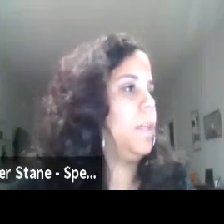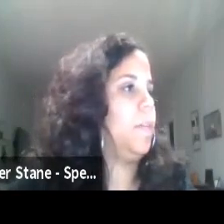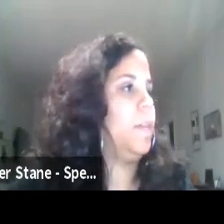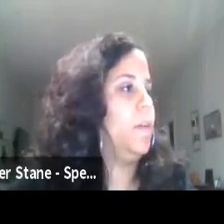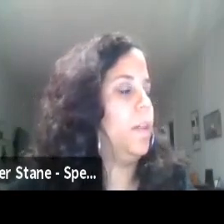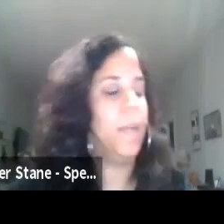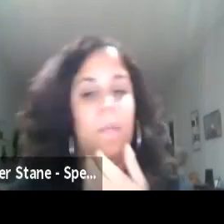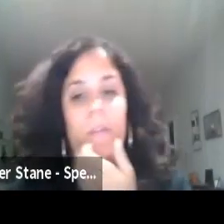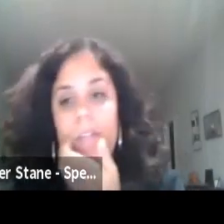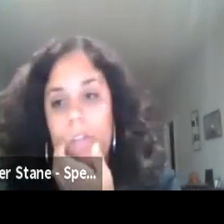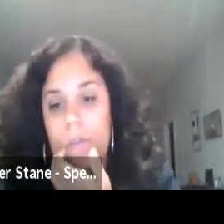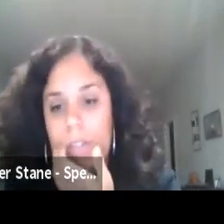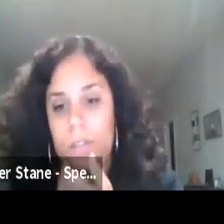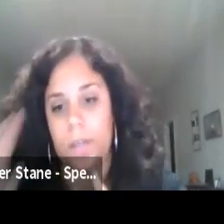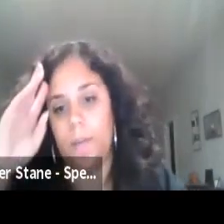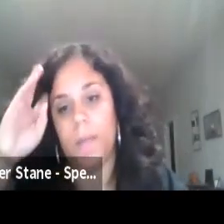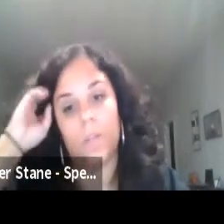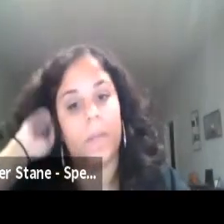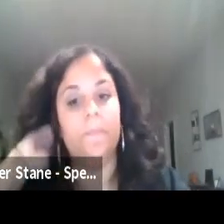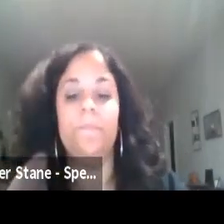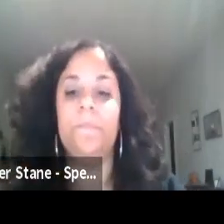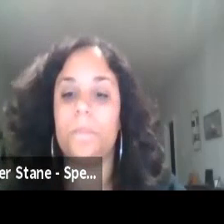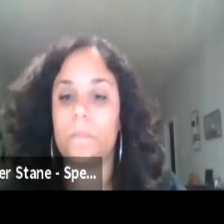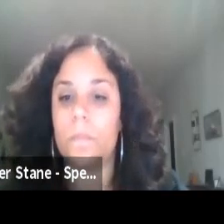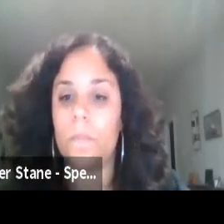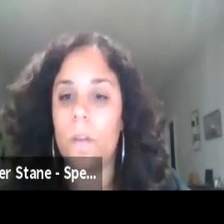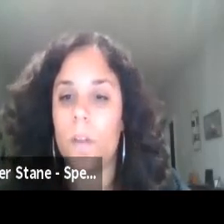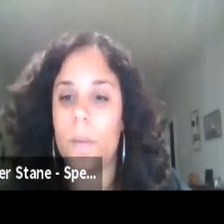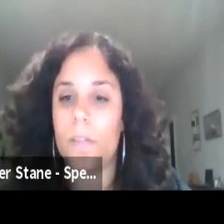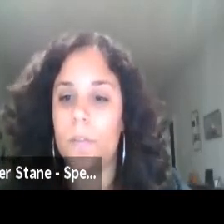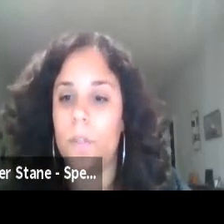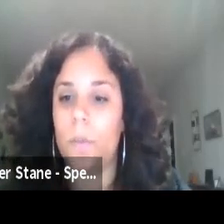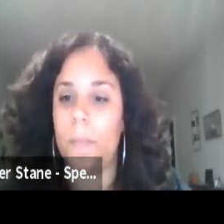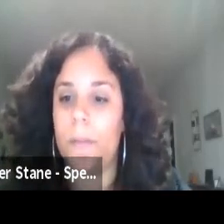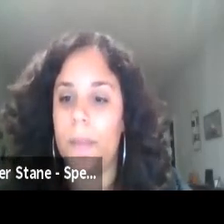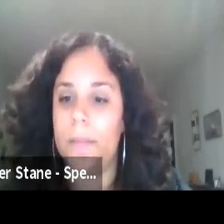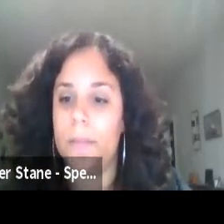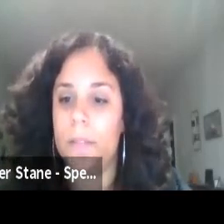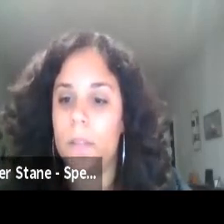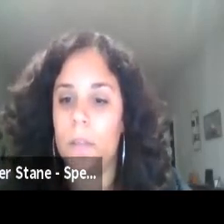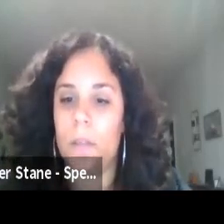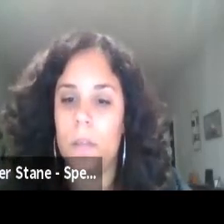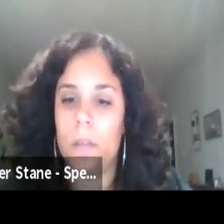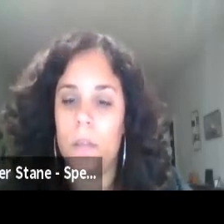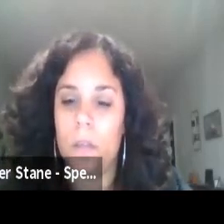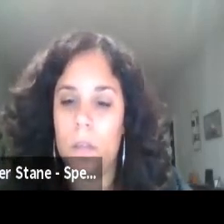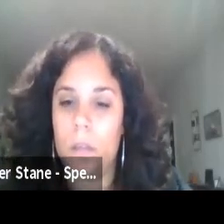I'll just stick it right there, and then I can email that to you in just a little bit, Dominic, so don't worry about that.